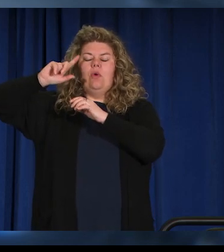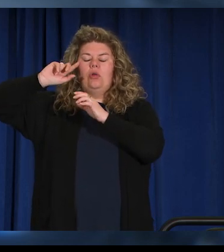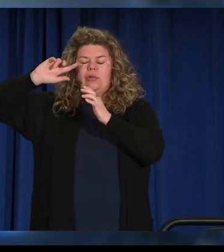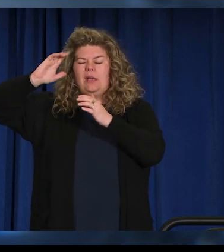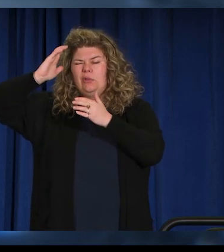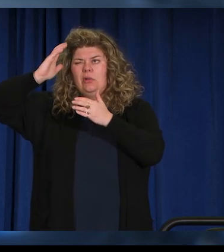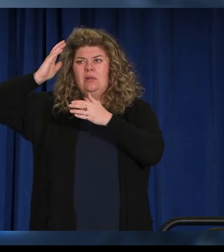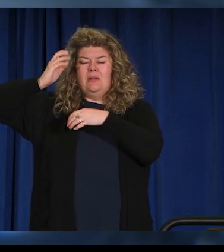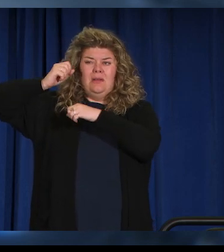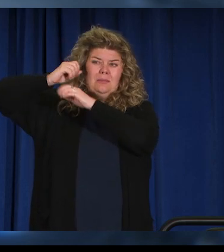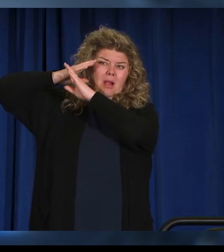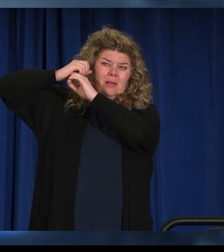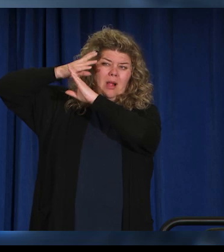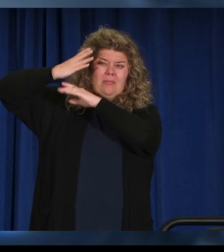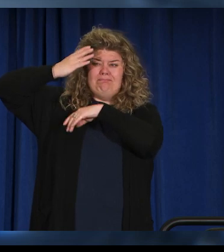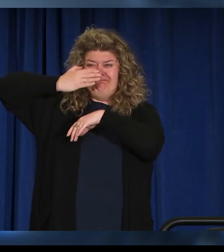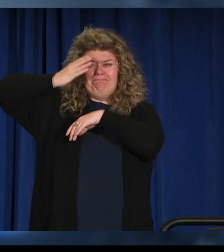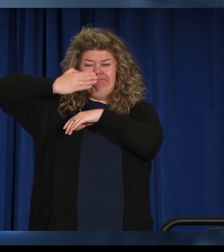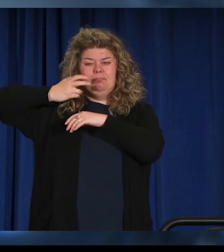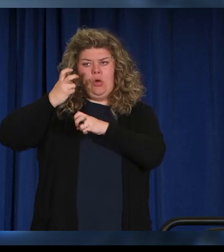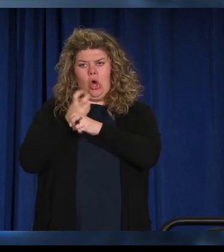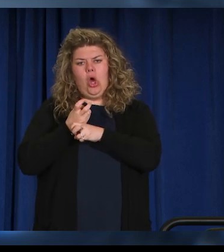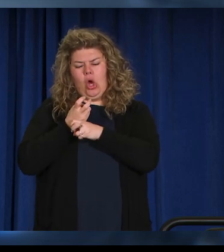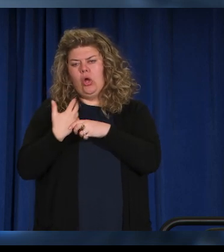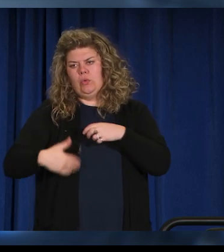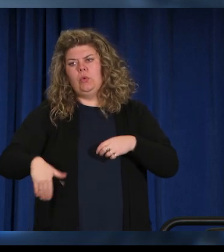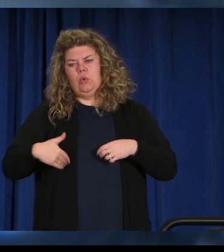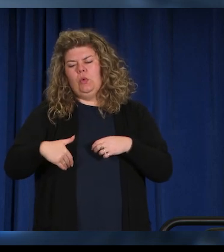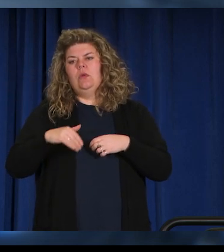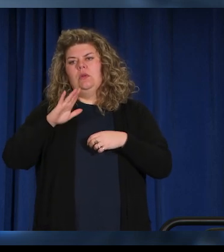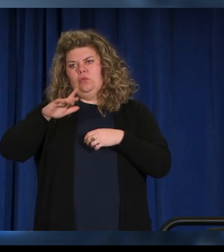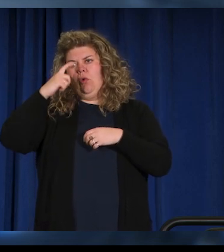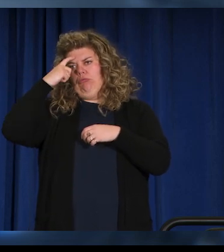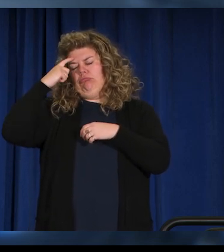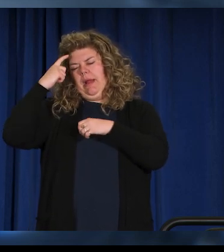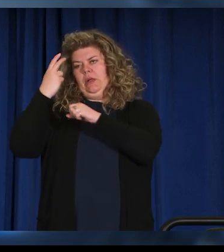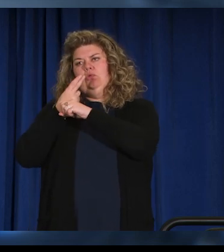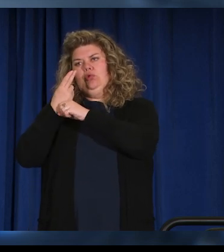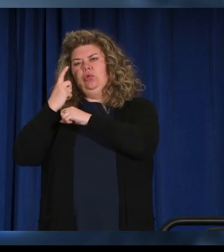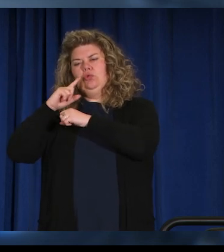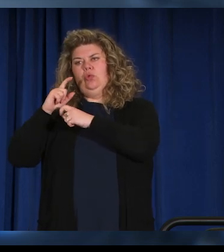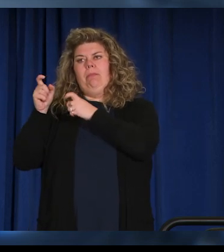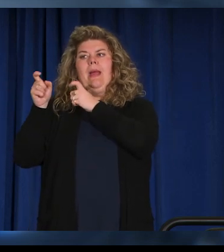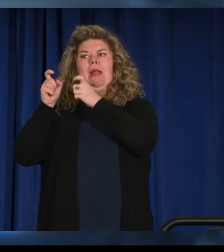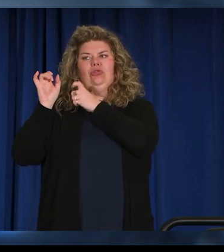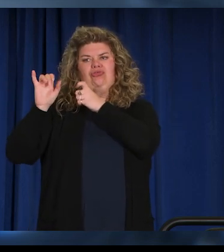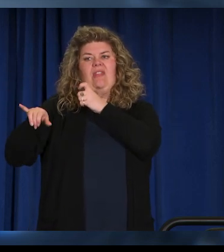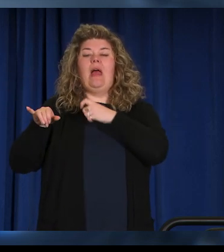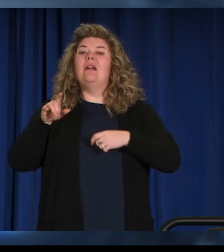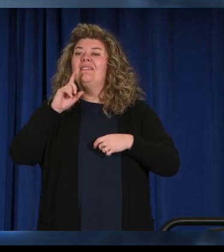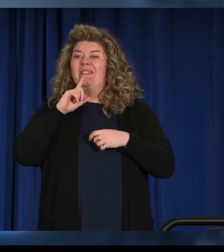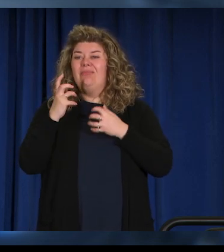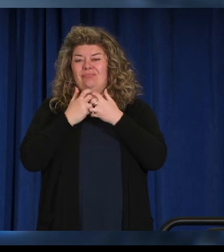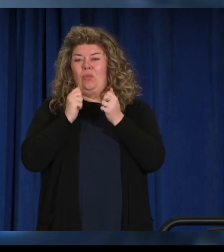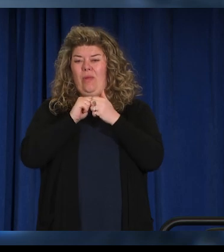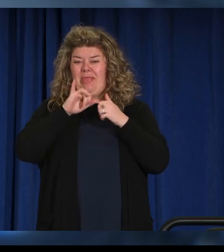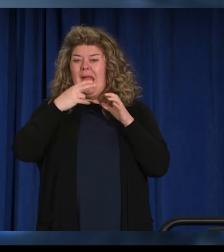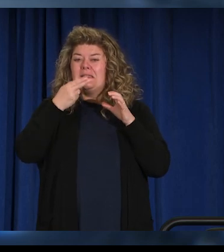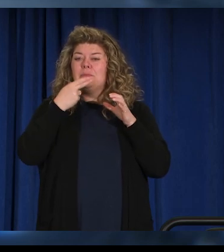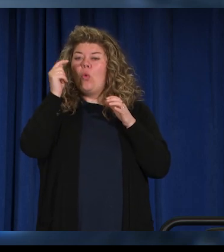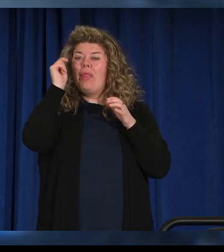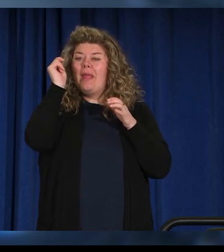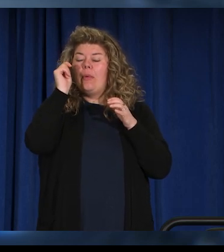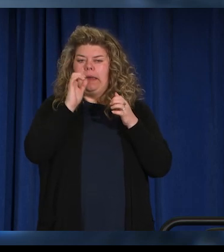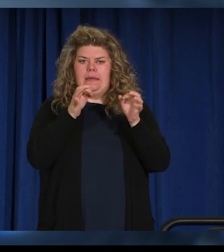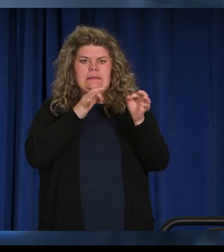one's natural tendencies and demands a lot of executive functioning capacity to manage. So this goes very well with the spoon theory and the explanation